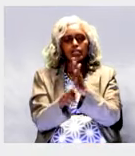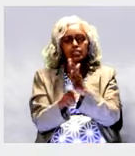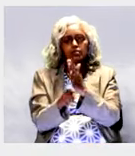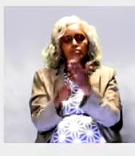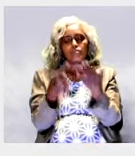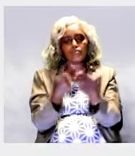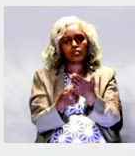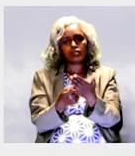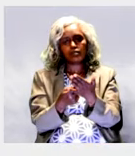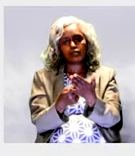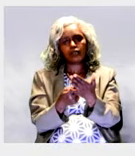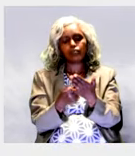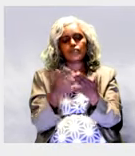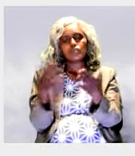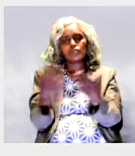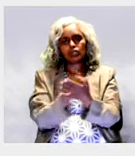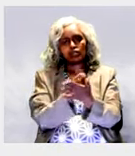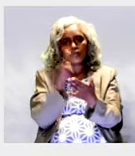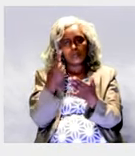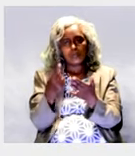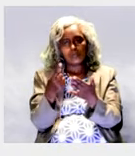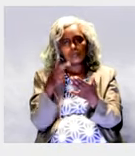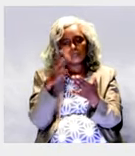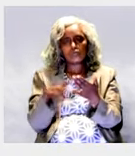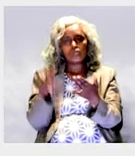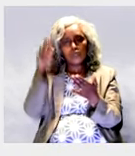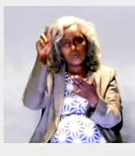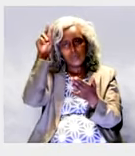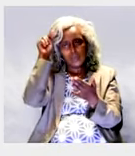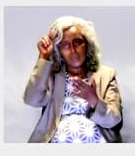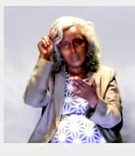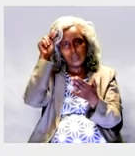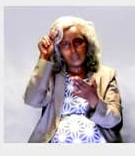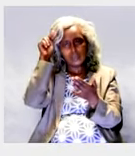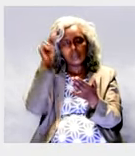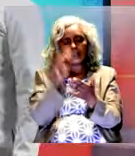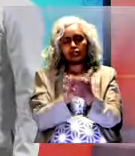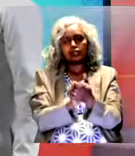example for this. If you take this one to the power of n,